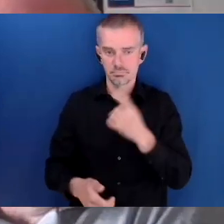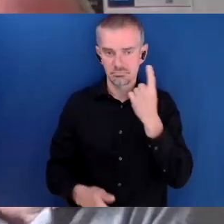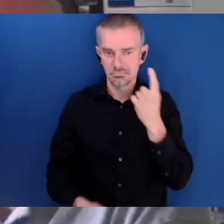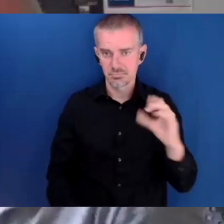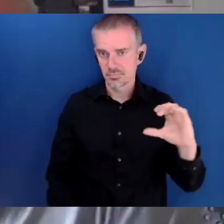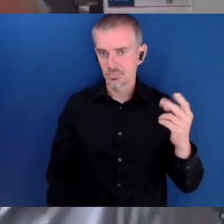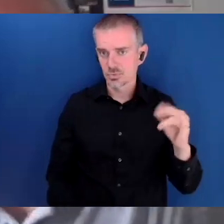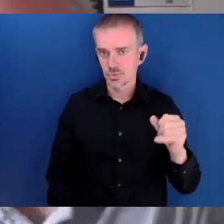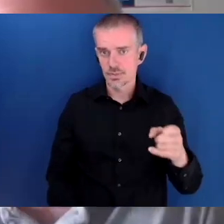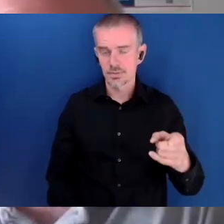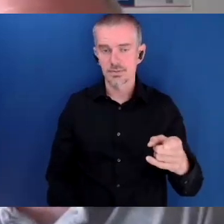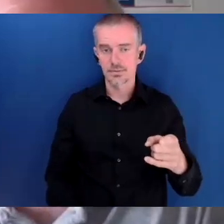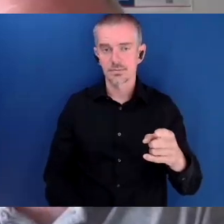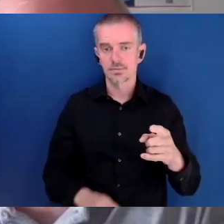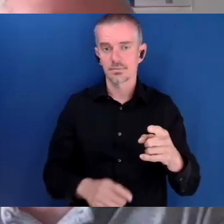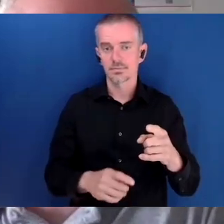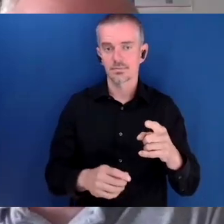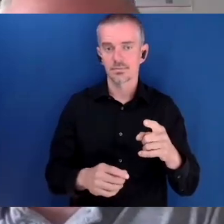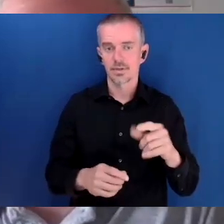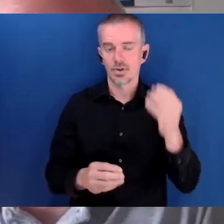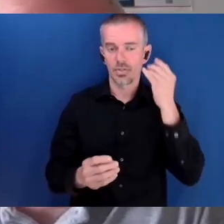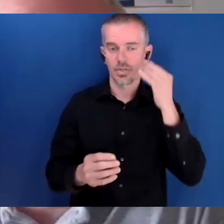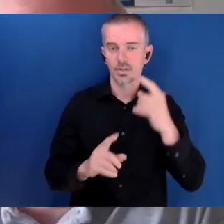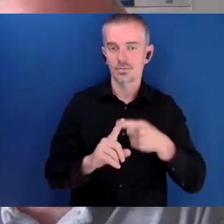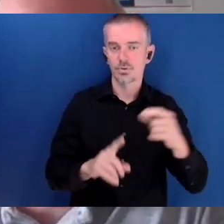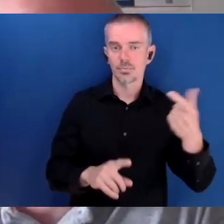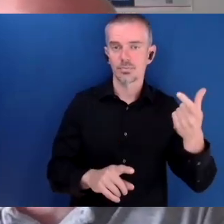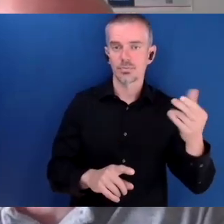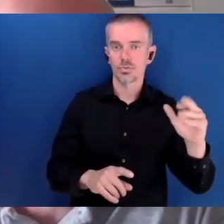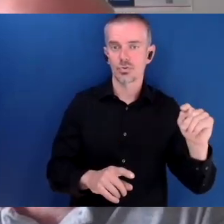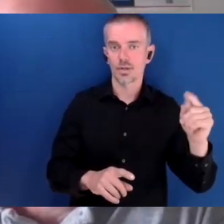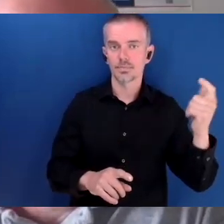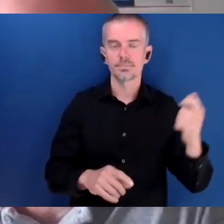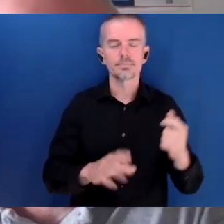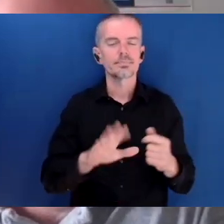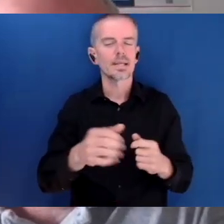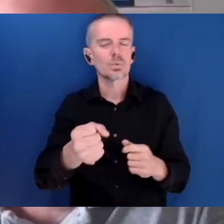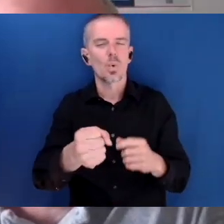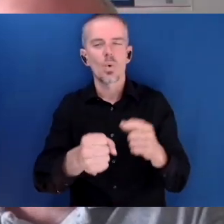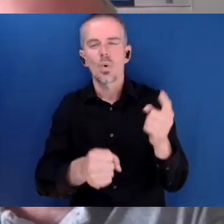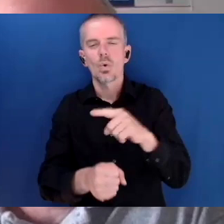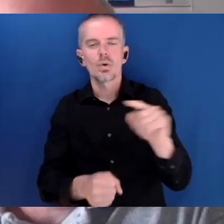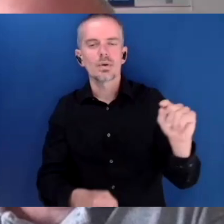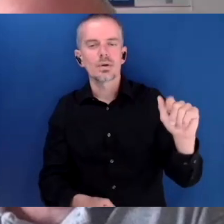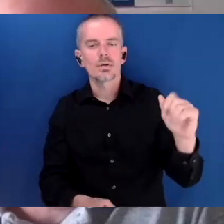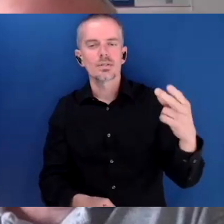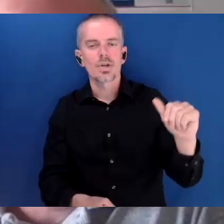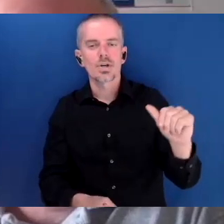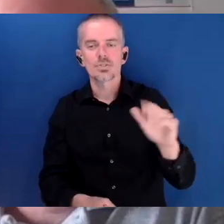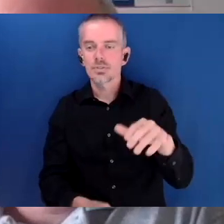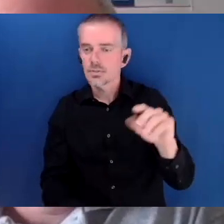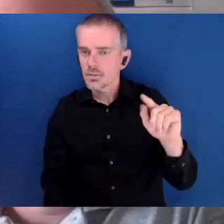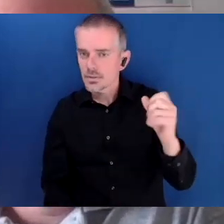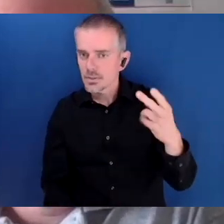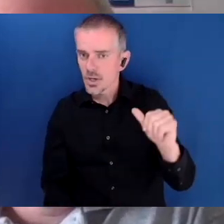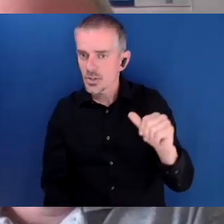nuggets from the grant side. Actually, I wonder, Chris, if we could toss it to Tasha just to get her voice in the room. Tasha, are you back with us,